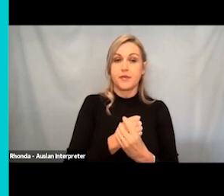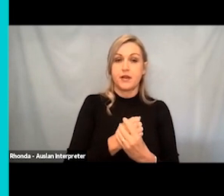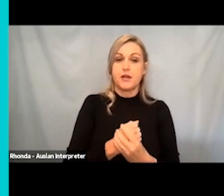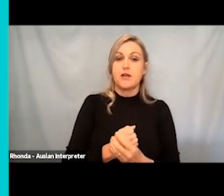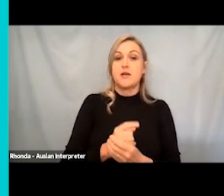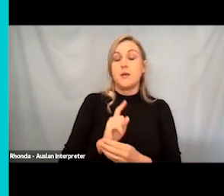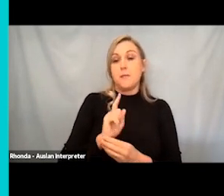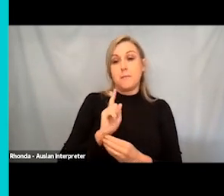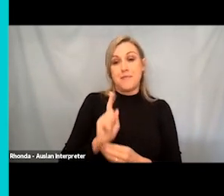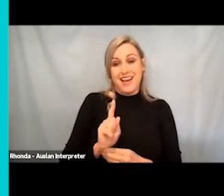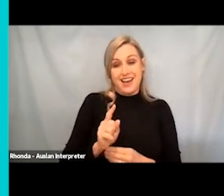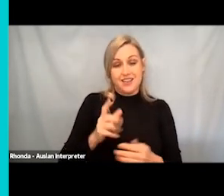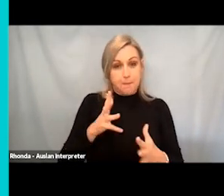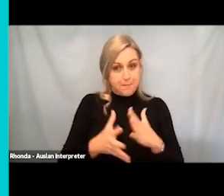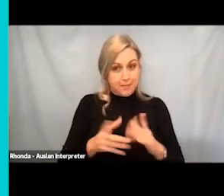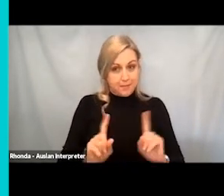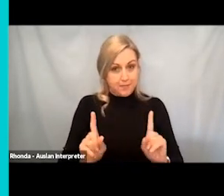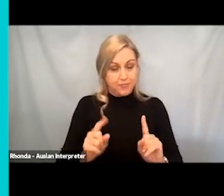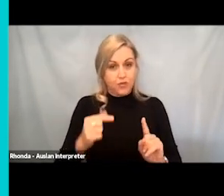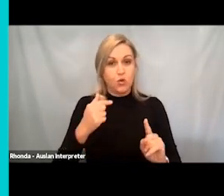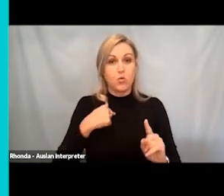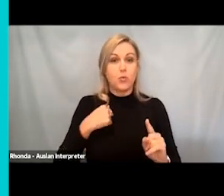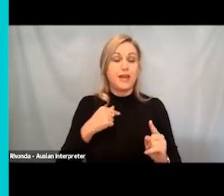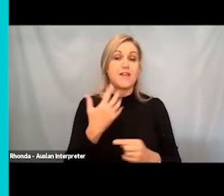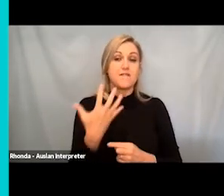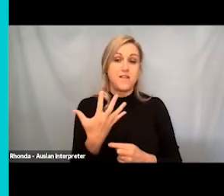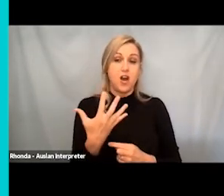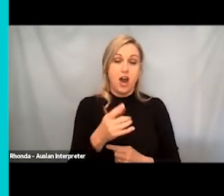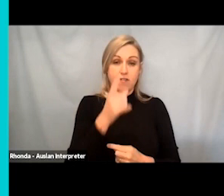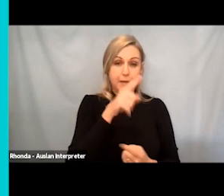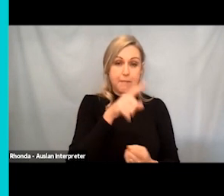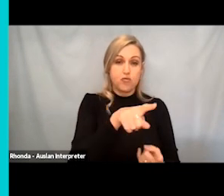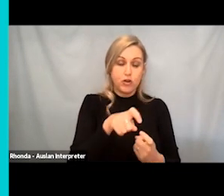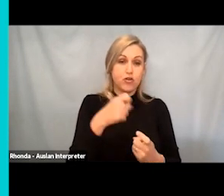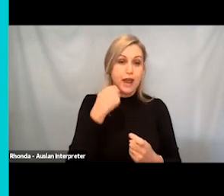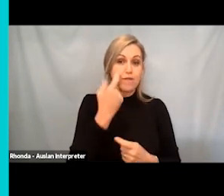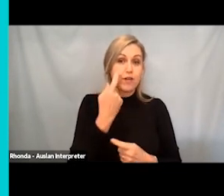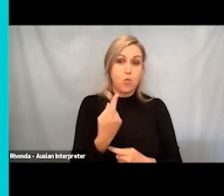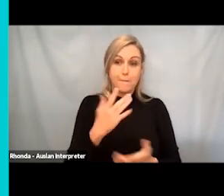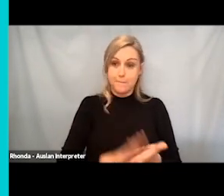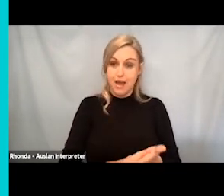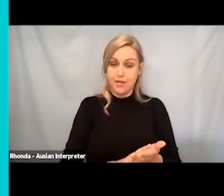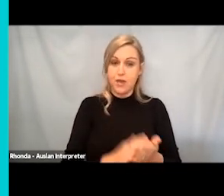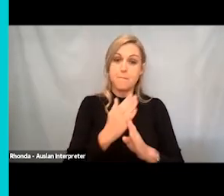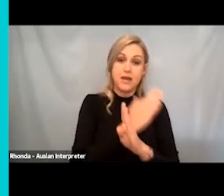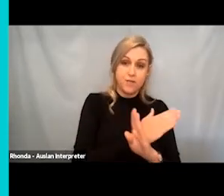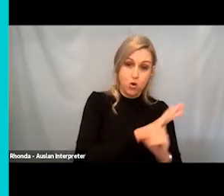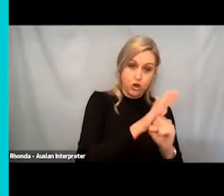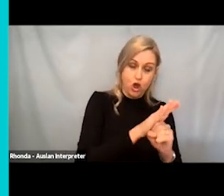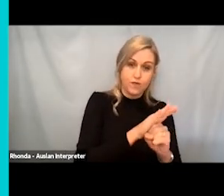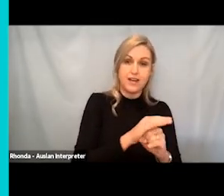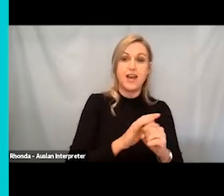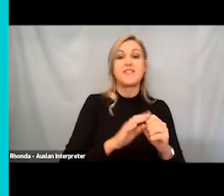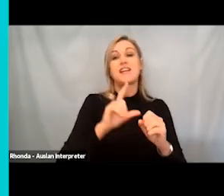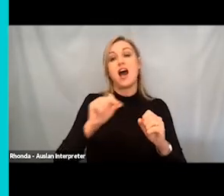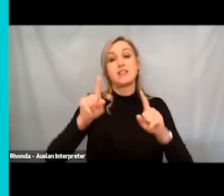But this meant that we actually got up to recruiting 5 participants per month before COVID. And then after we restarted